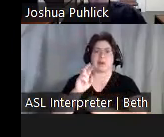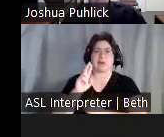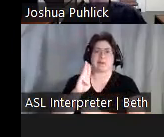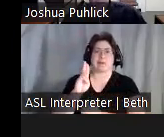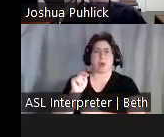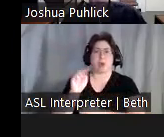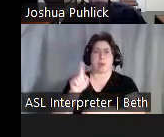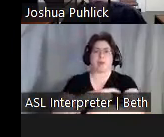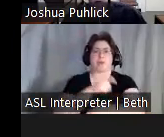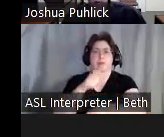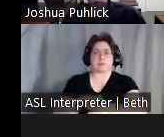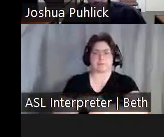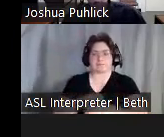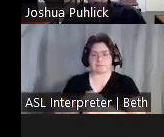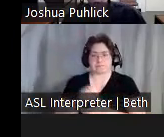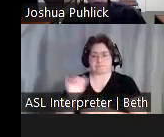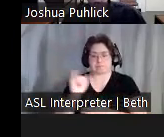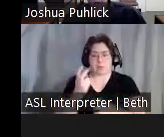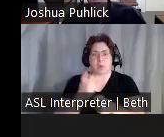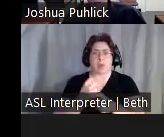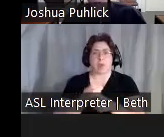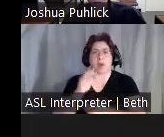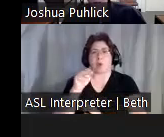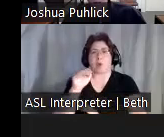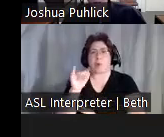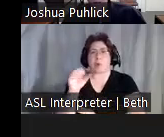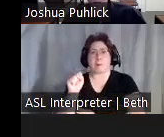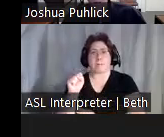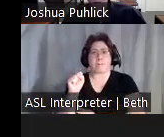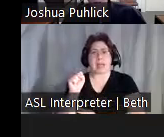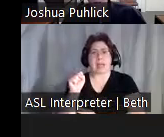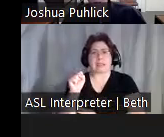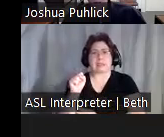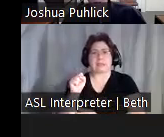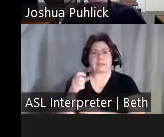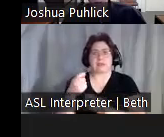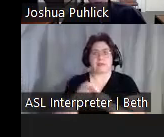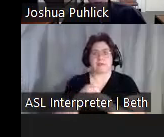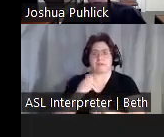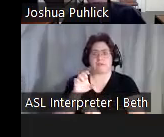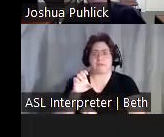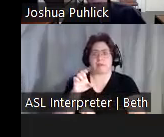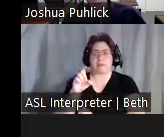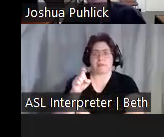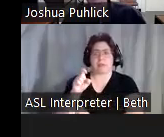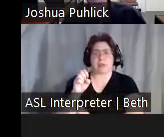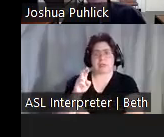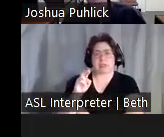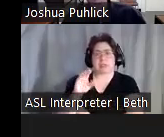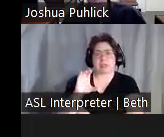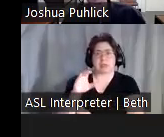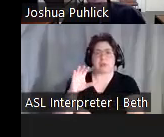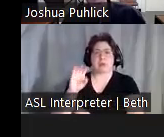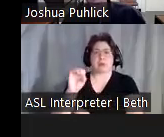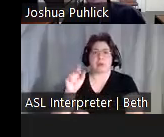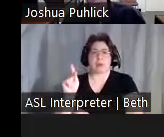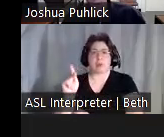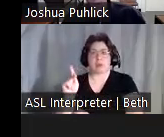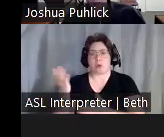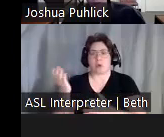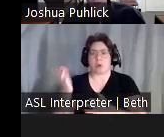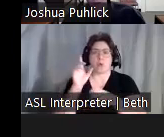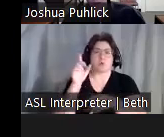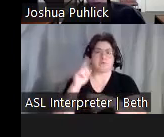Maintaining that hard mass component from some of those xeric oaks, red cockaded woodpecker and